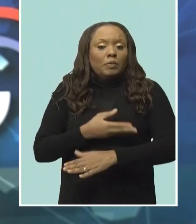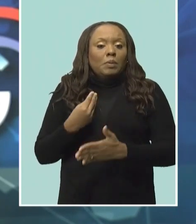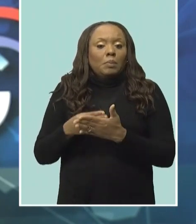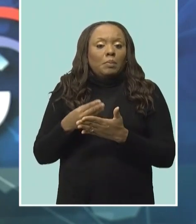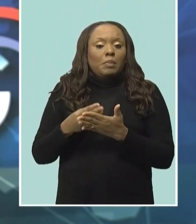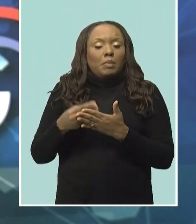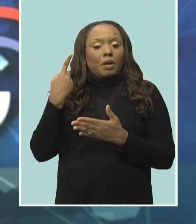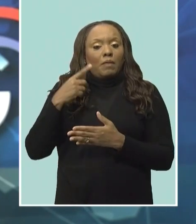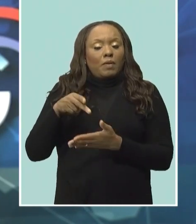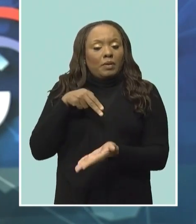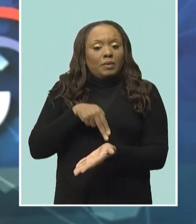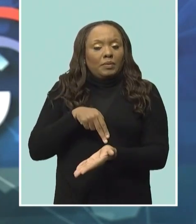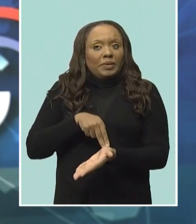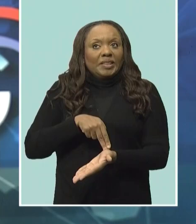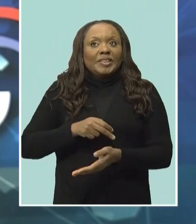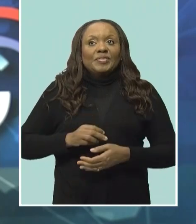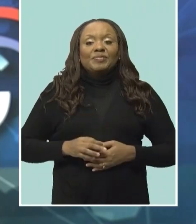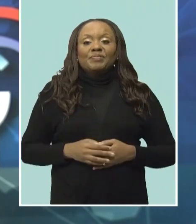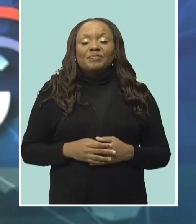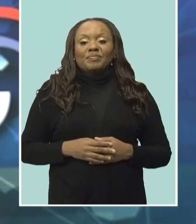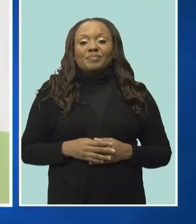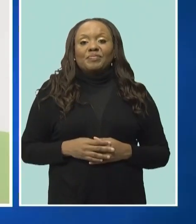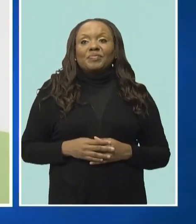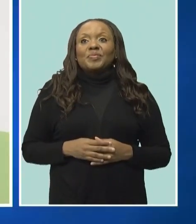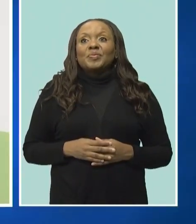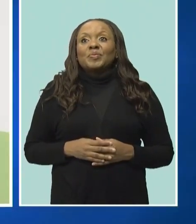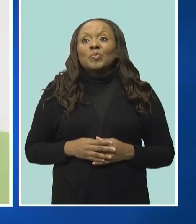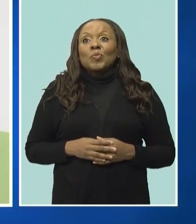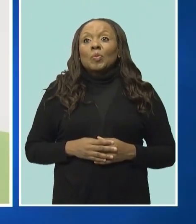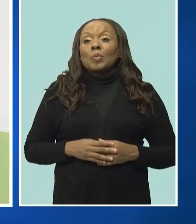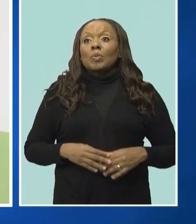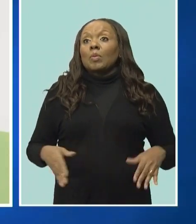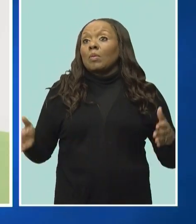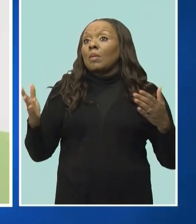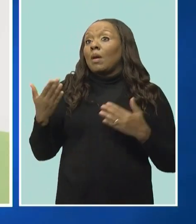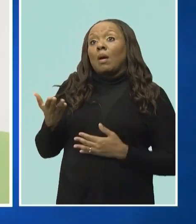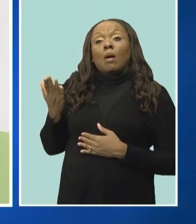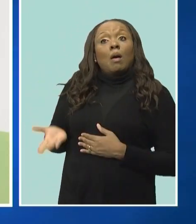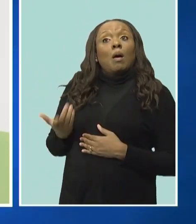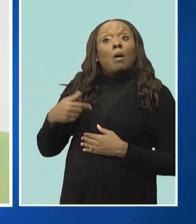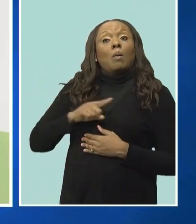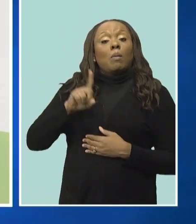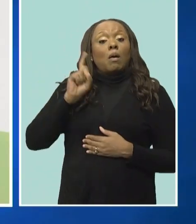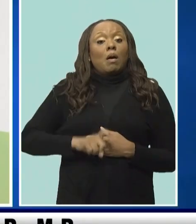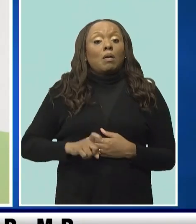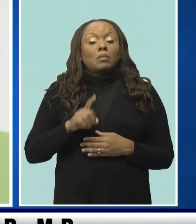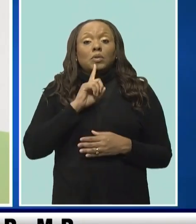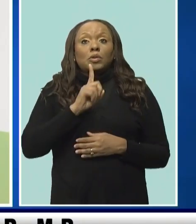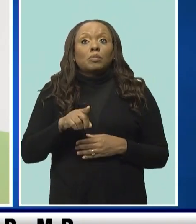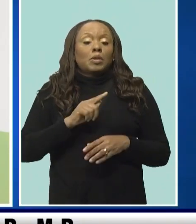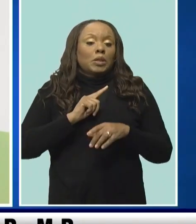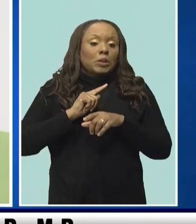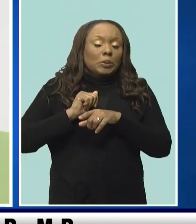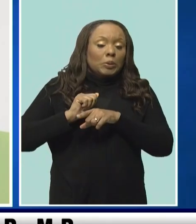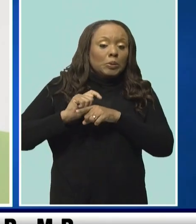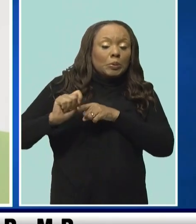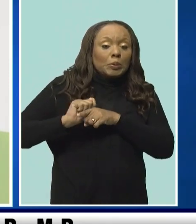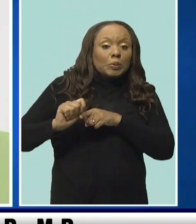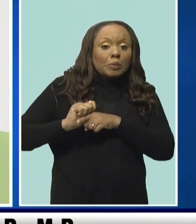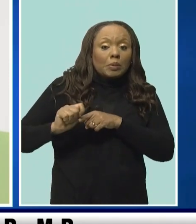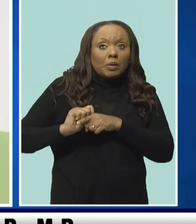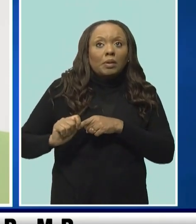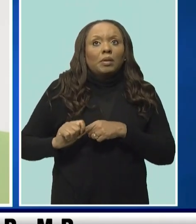for trained nurses. We have to ensure that we train the adequate numbers. We have to make it